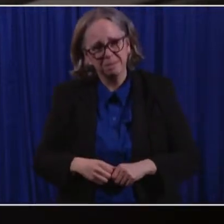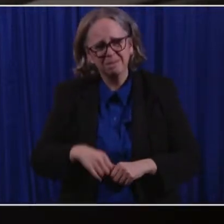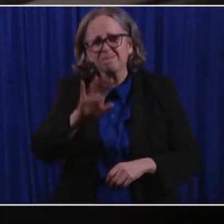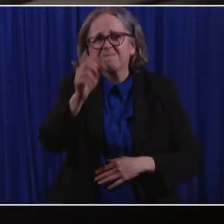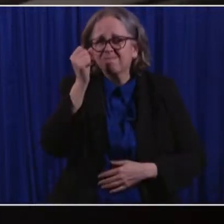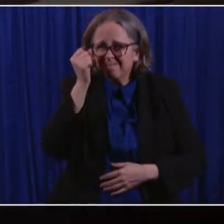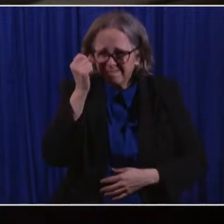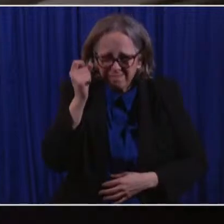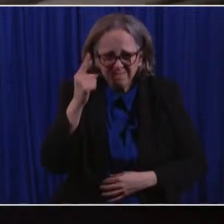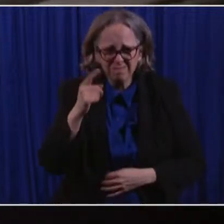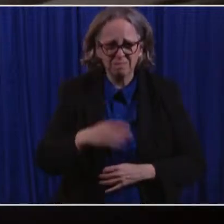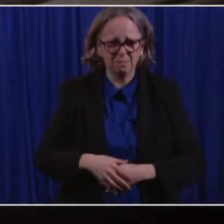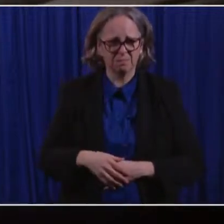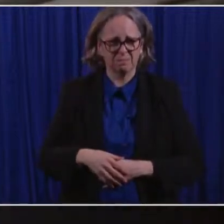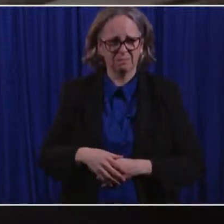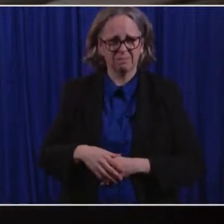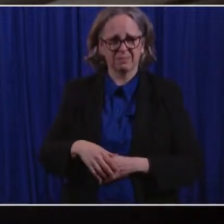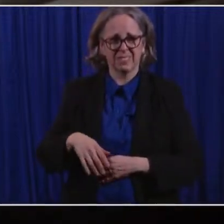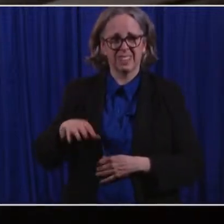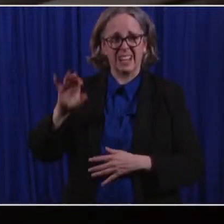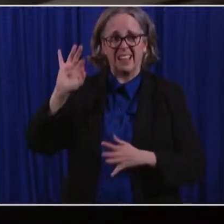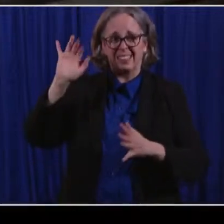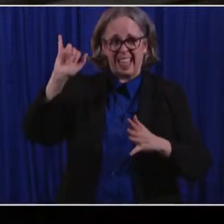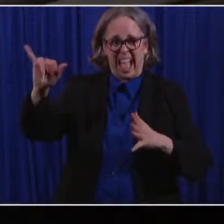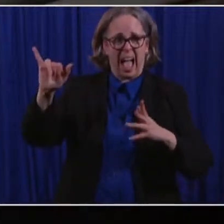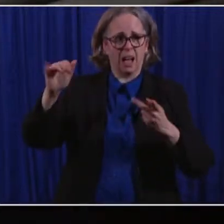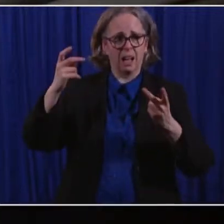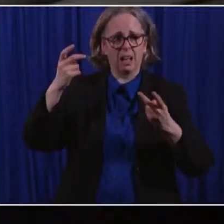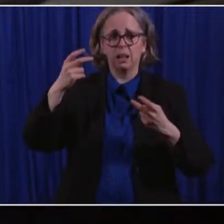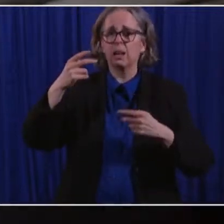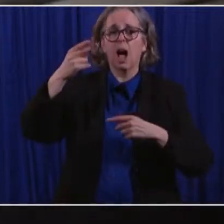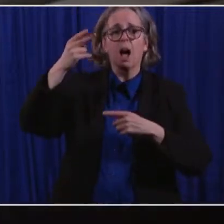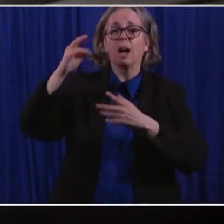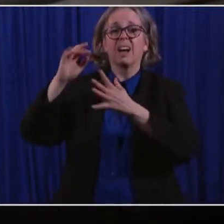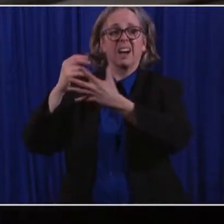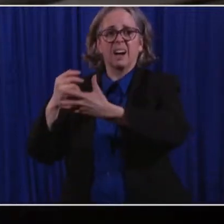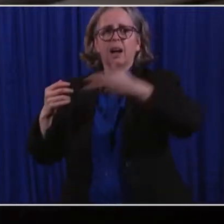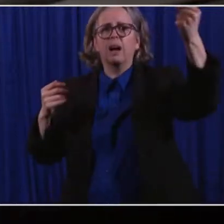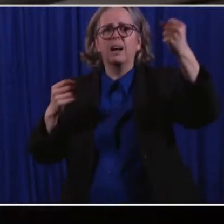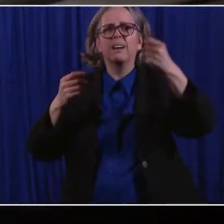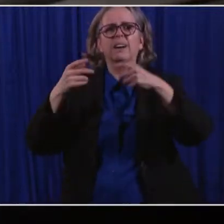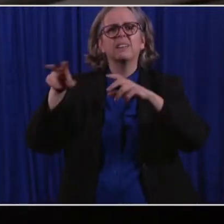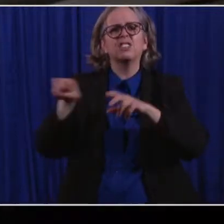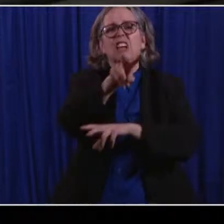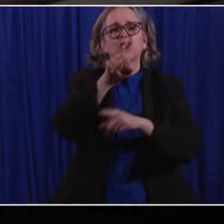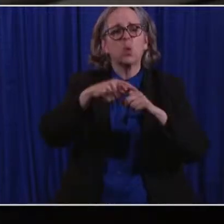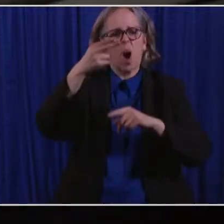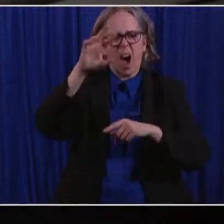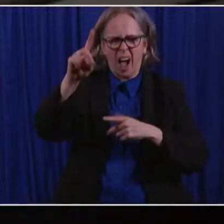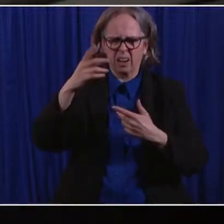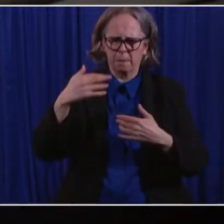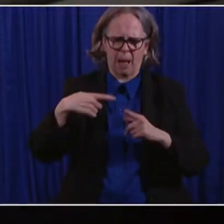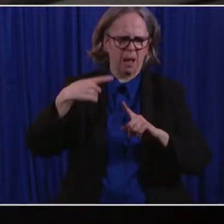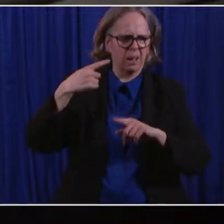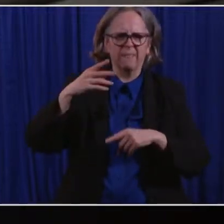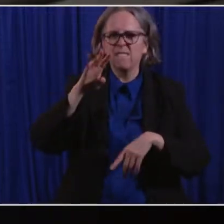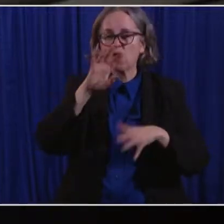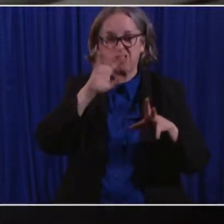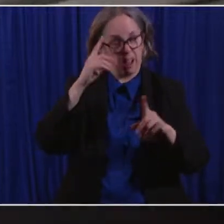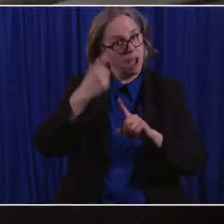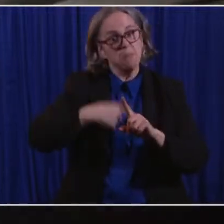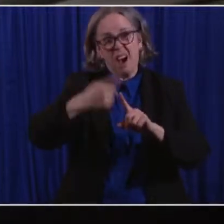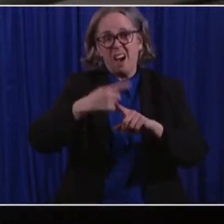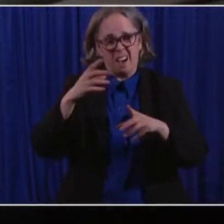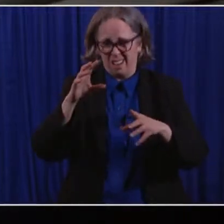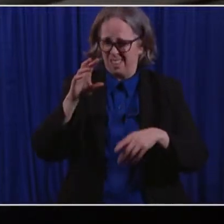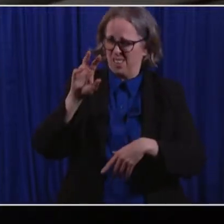49 days rather for the full Senate to consider it. So there was a unfortunate delay there. But of course, once we got it, the governor and my team have